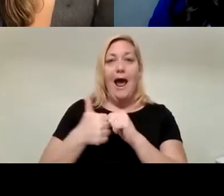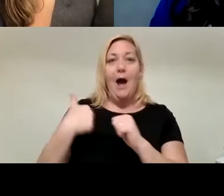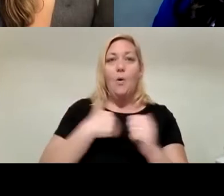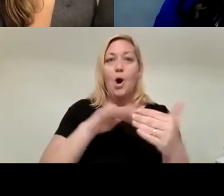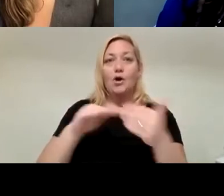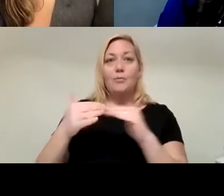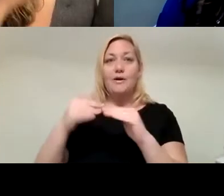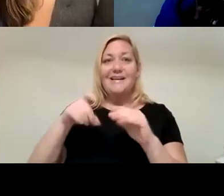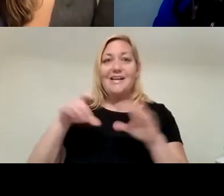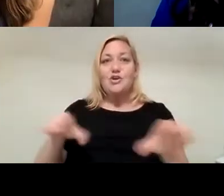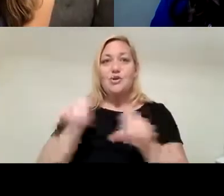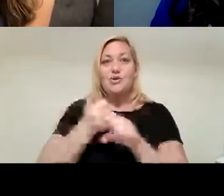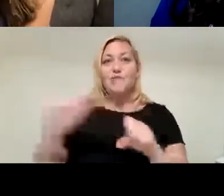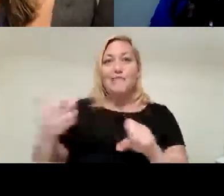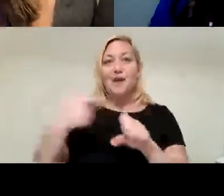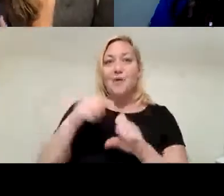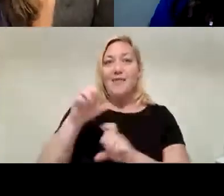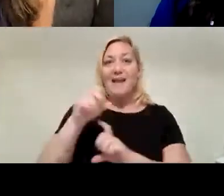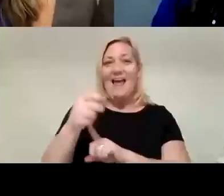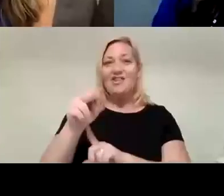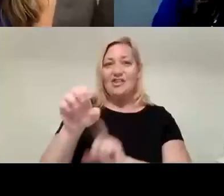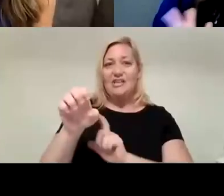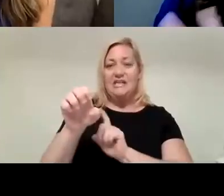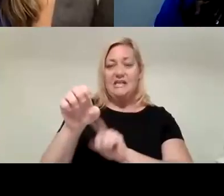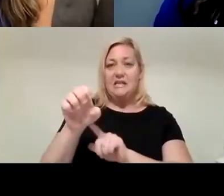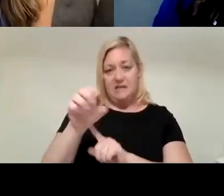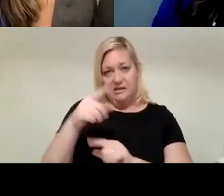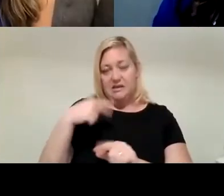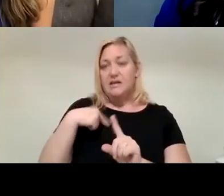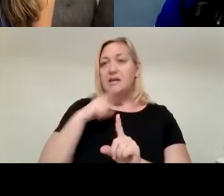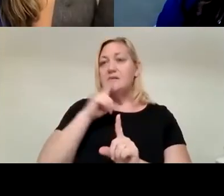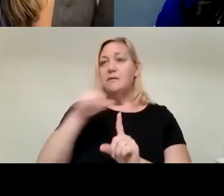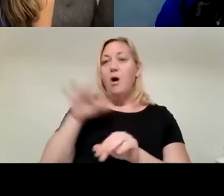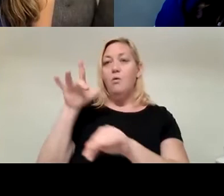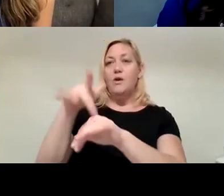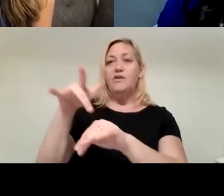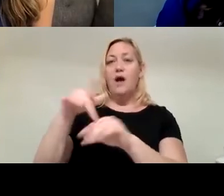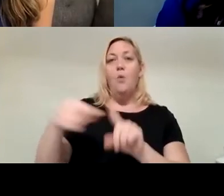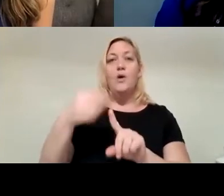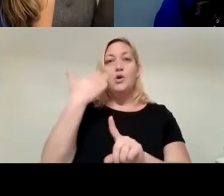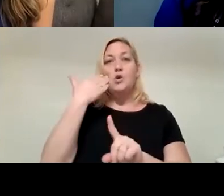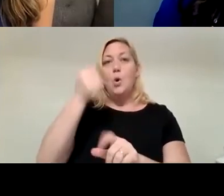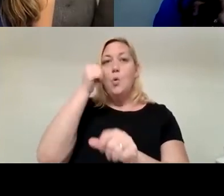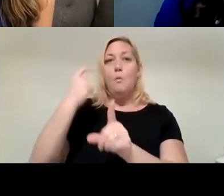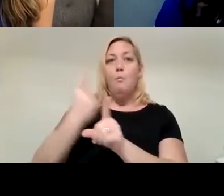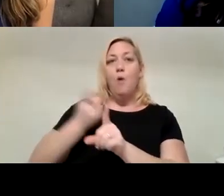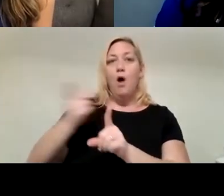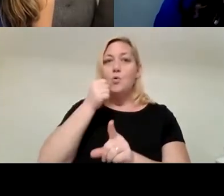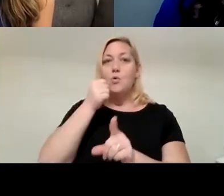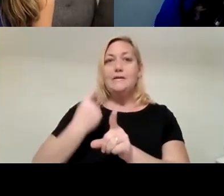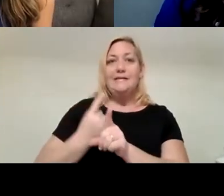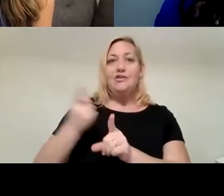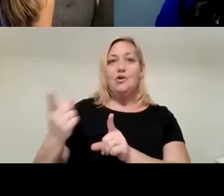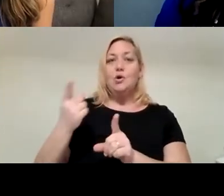needs to do everything with intention. It's about reaching out when a brother, a sister,